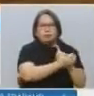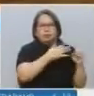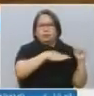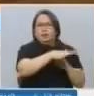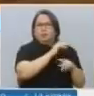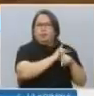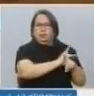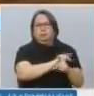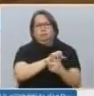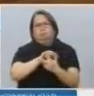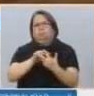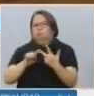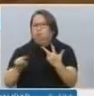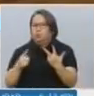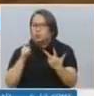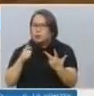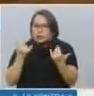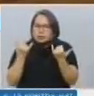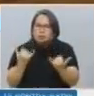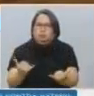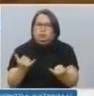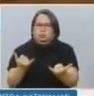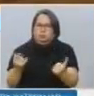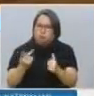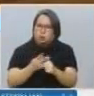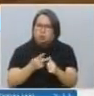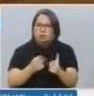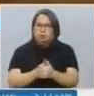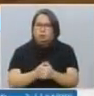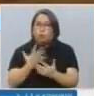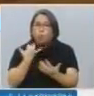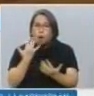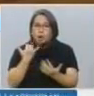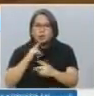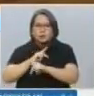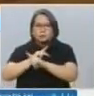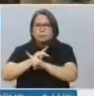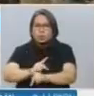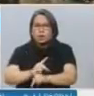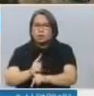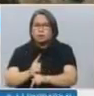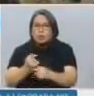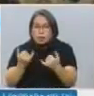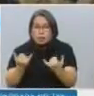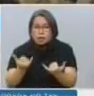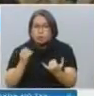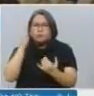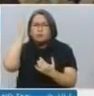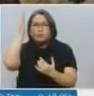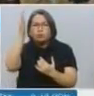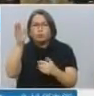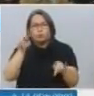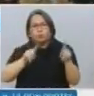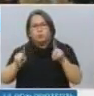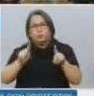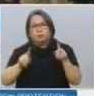need to do this now. To help safeguard the present and future generations, we have to